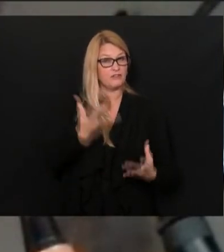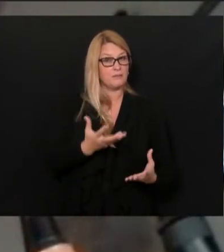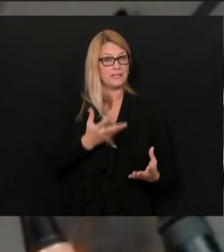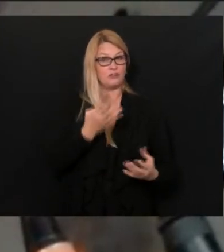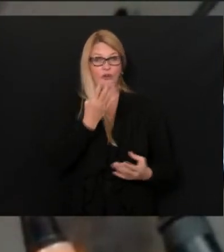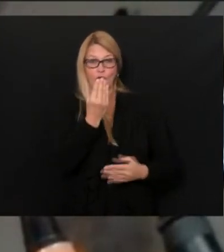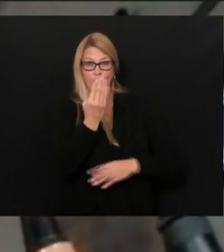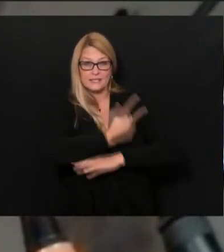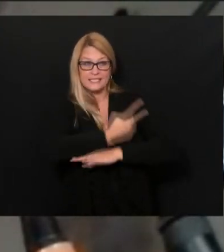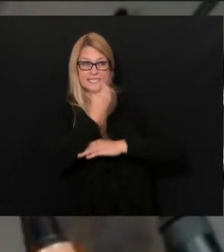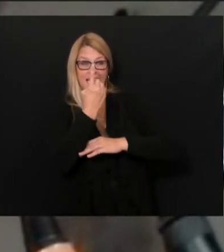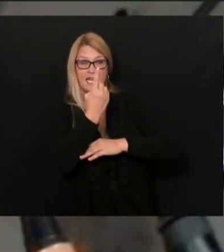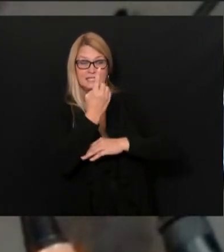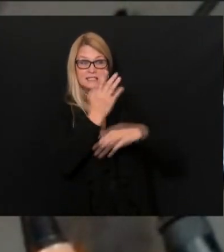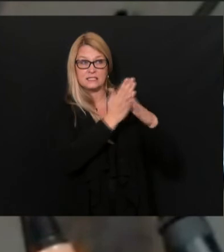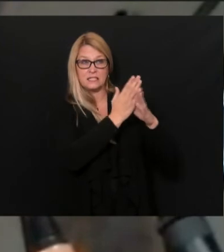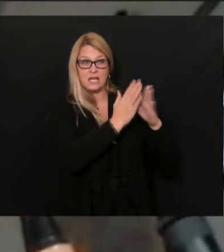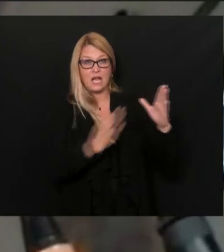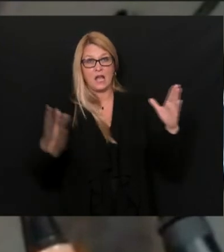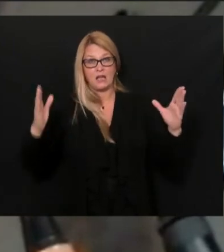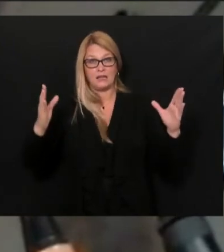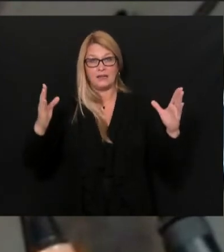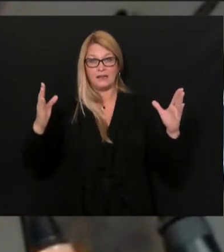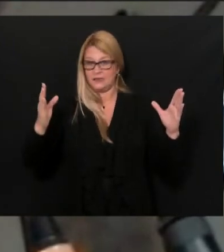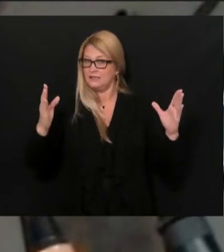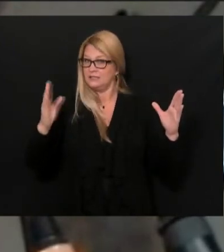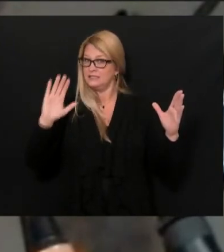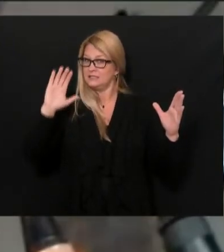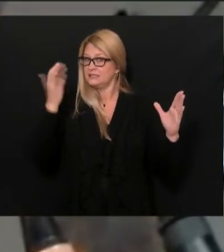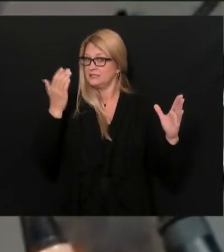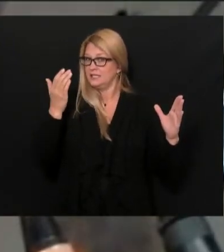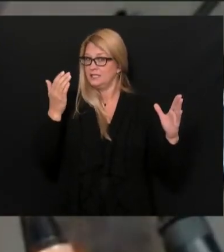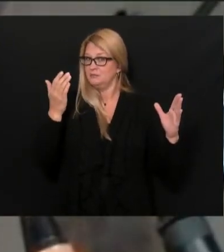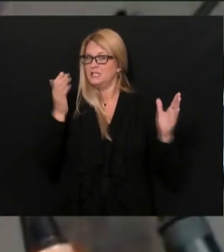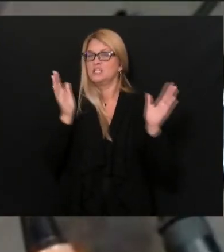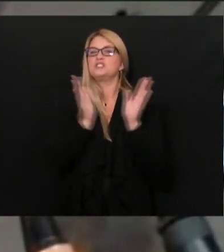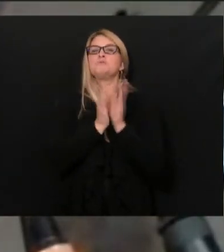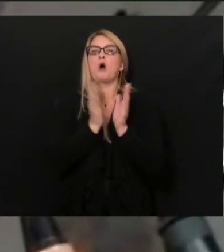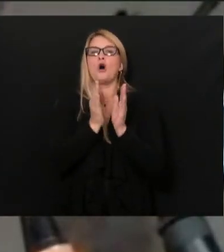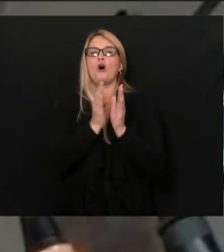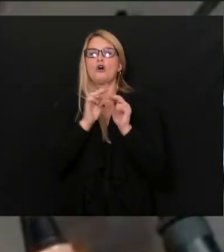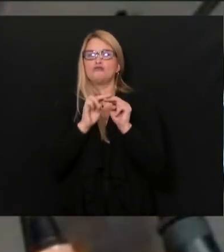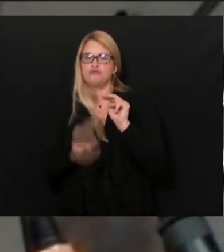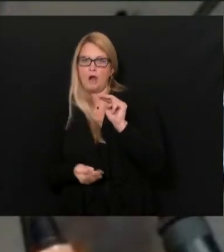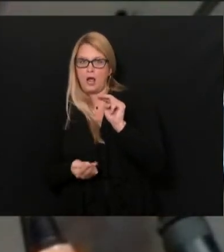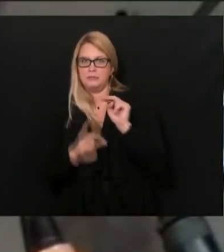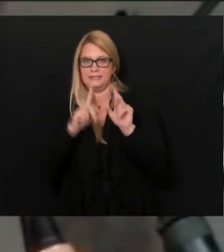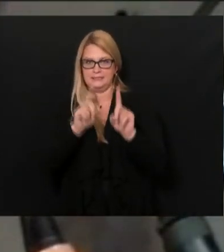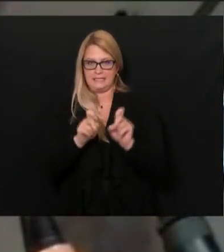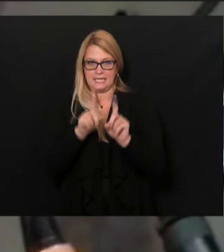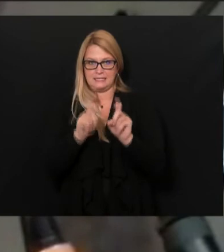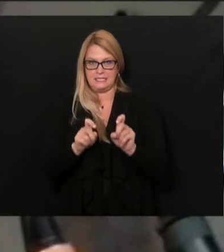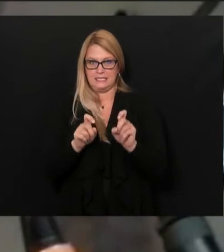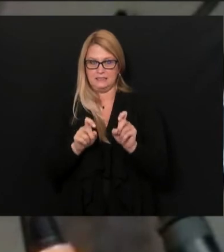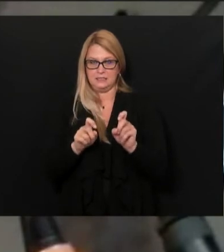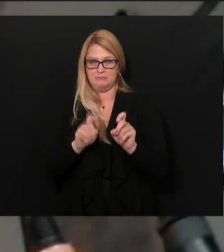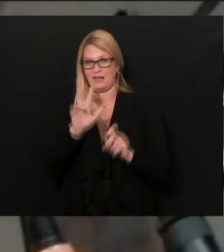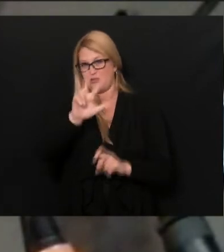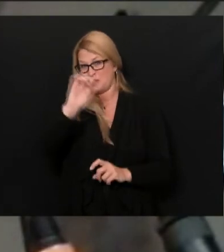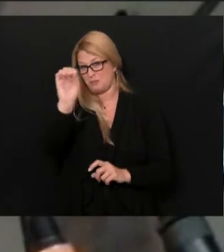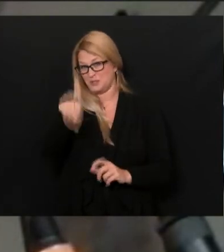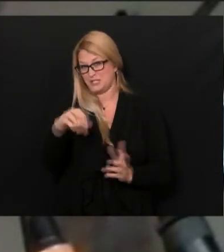days over a previous 14-day period, and it looks like we're seeing a small drop in testing, about